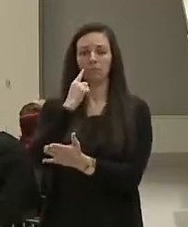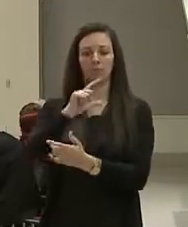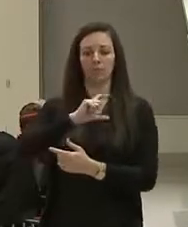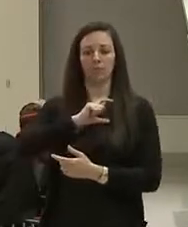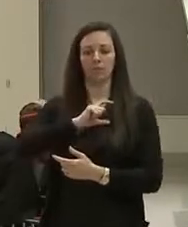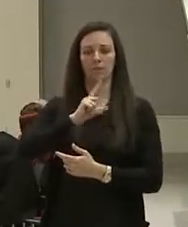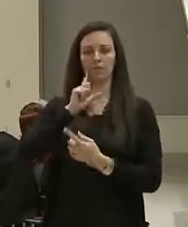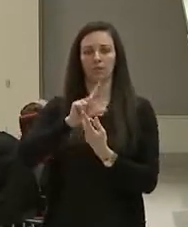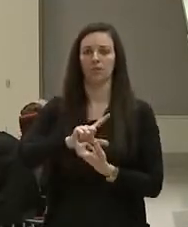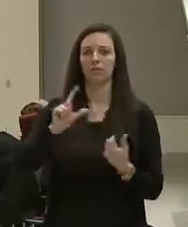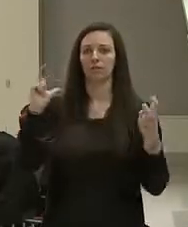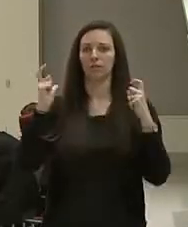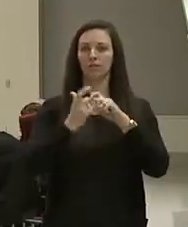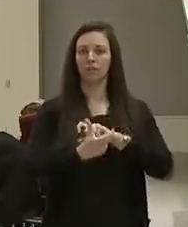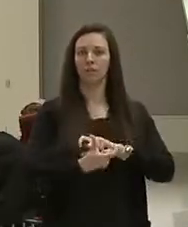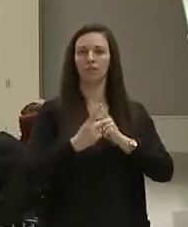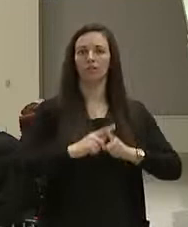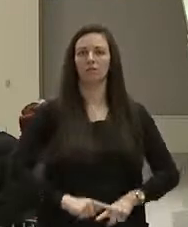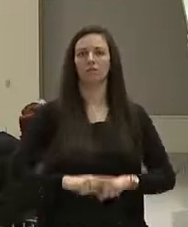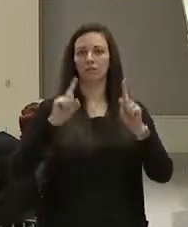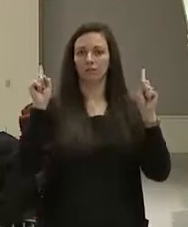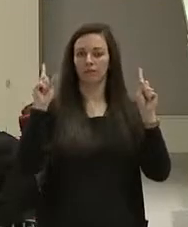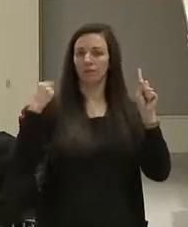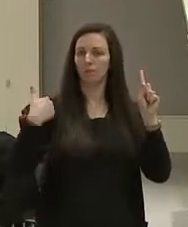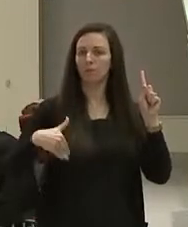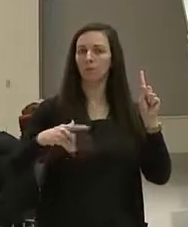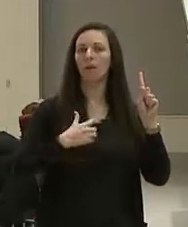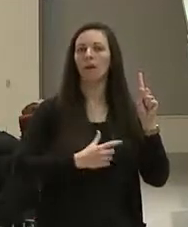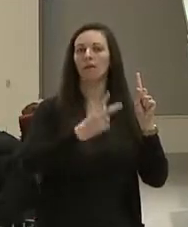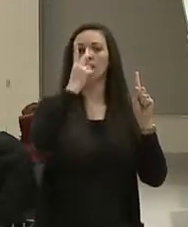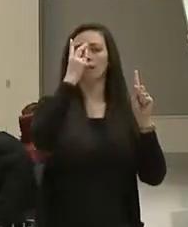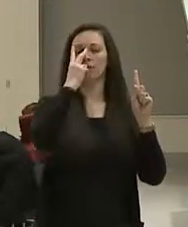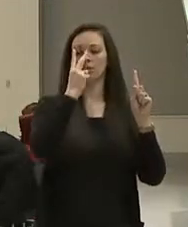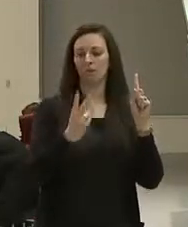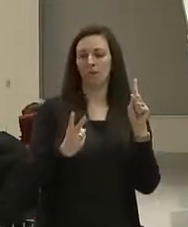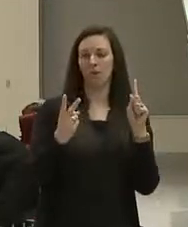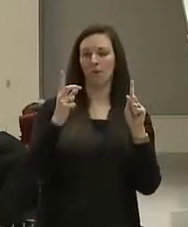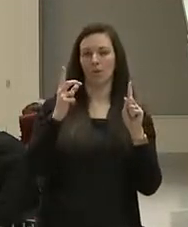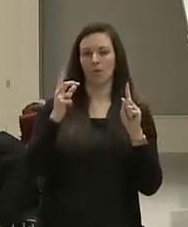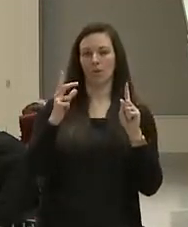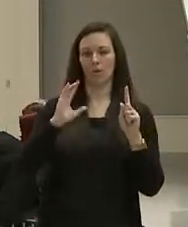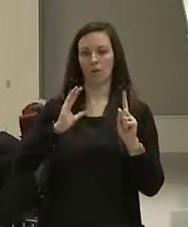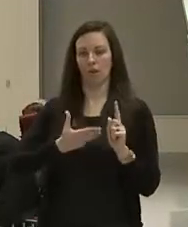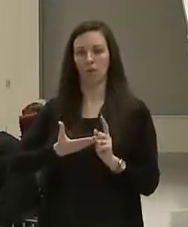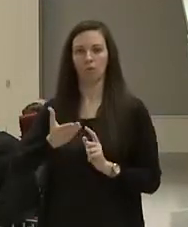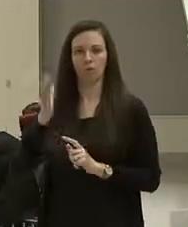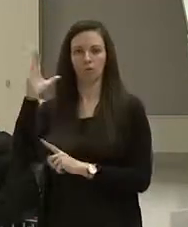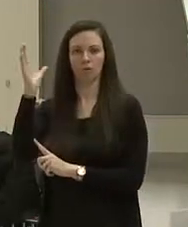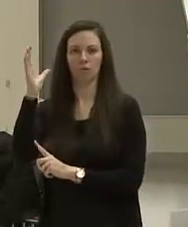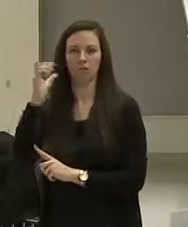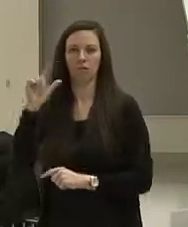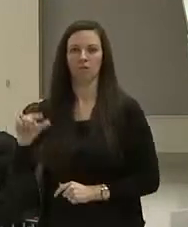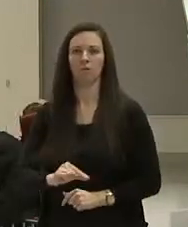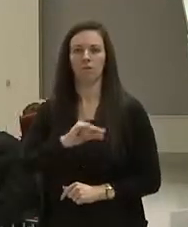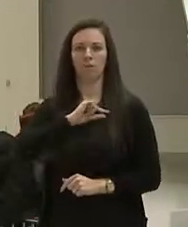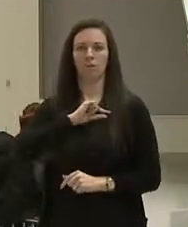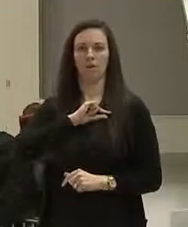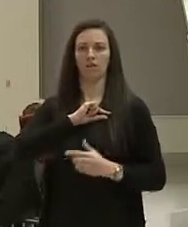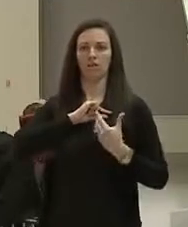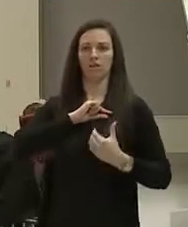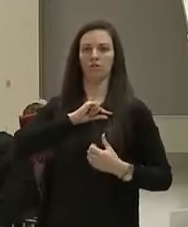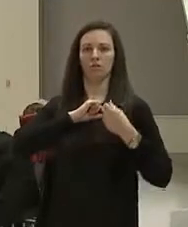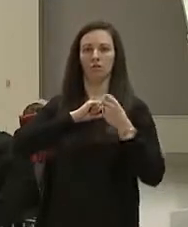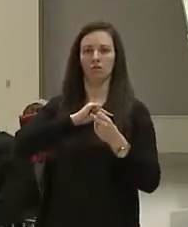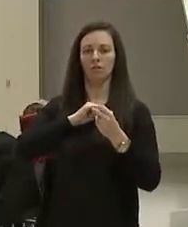a difference. And I think we saw by the quality of the witnesses that we had today that there really is a chance